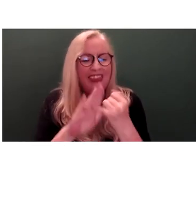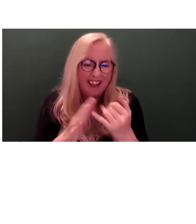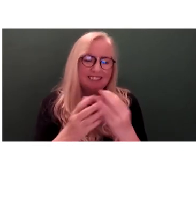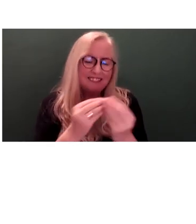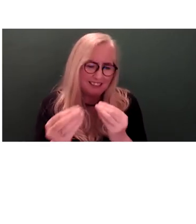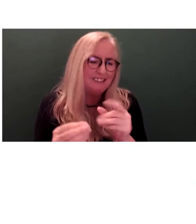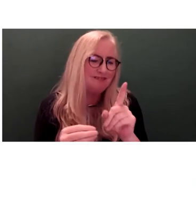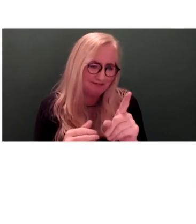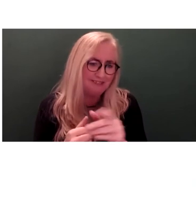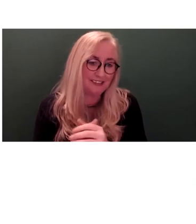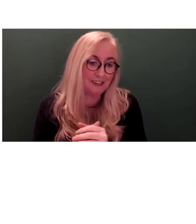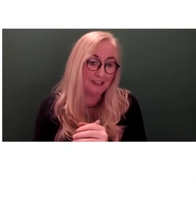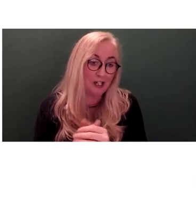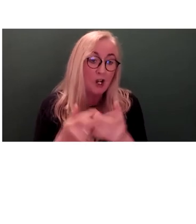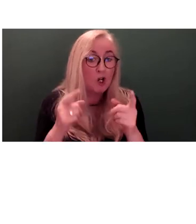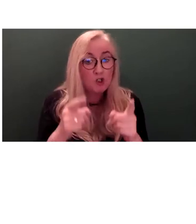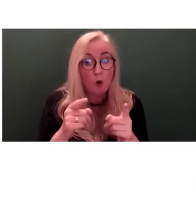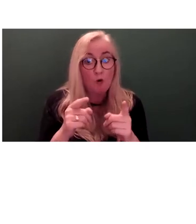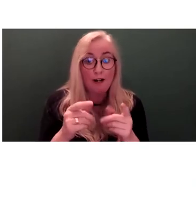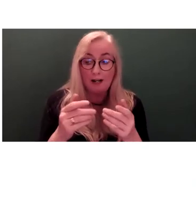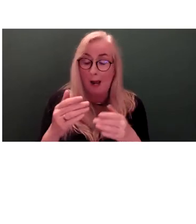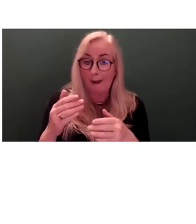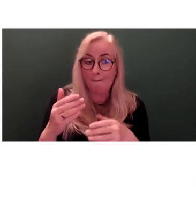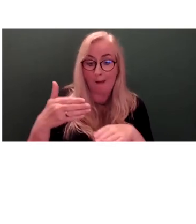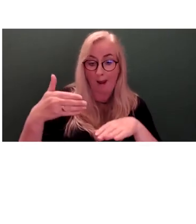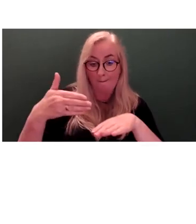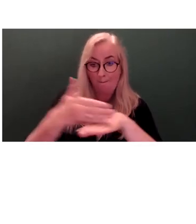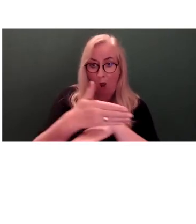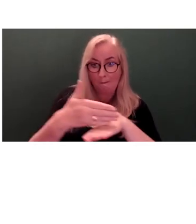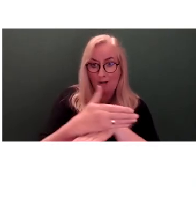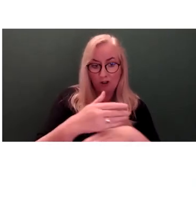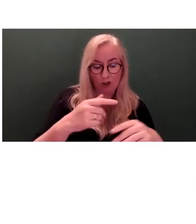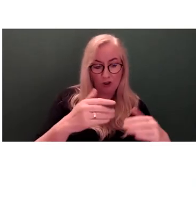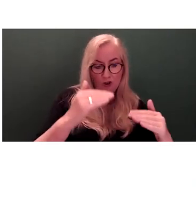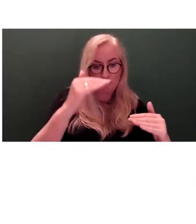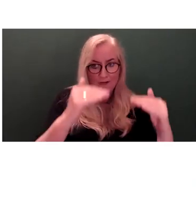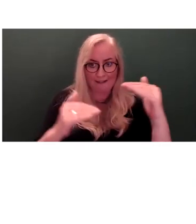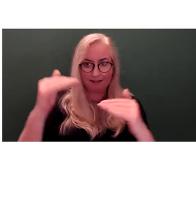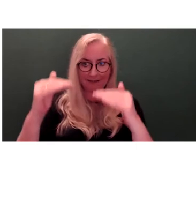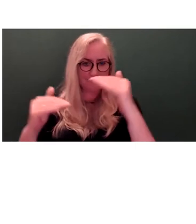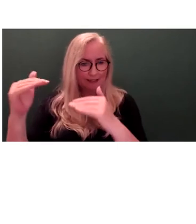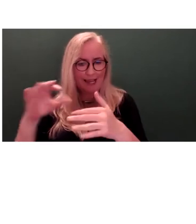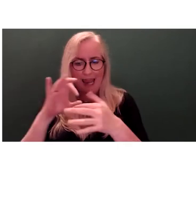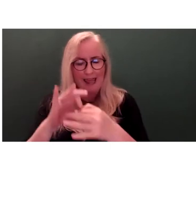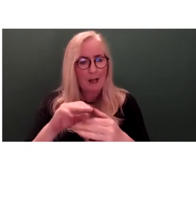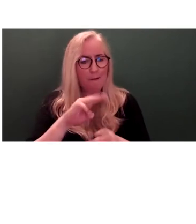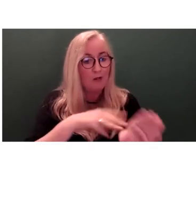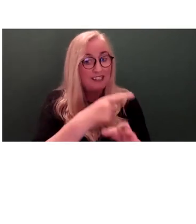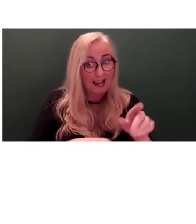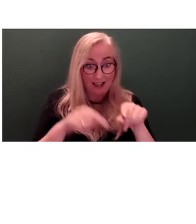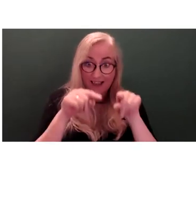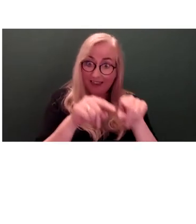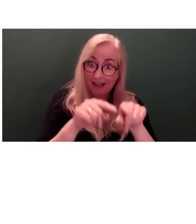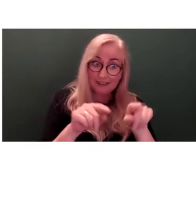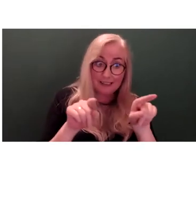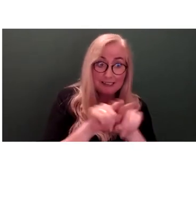to, is the trend in the employment of people with disabilities trending the same way